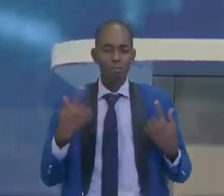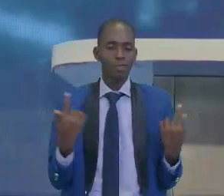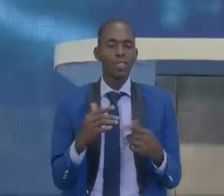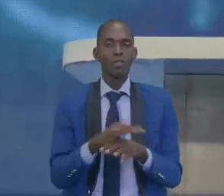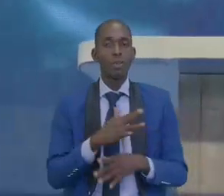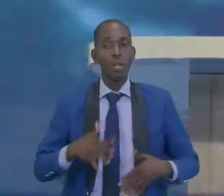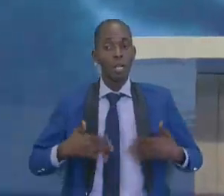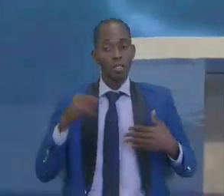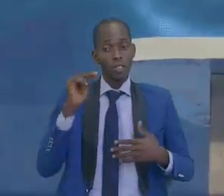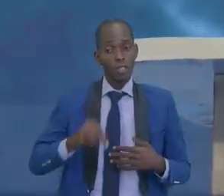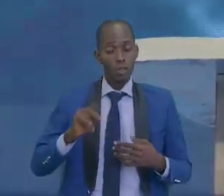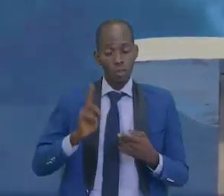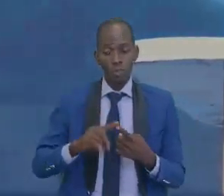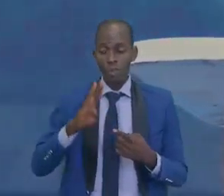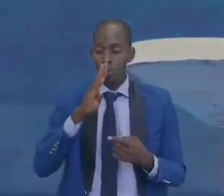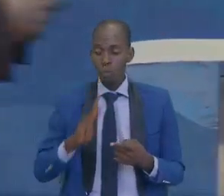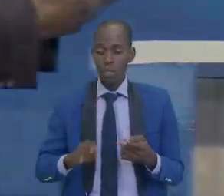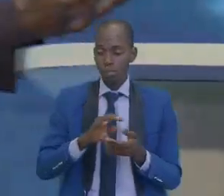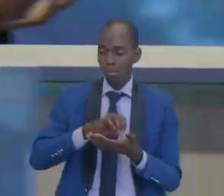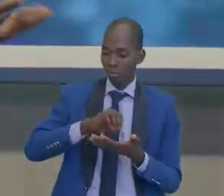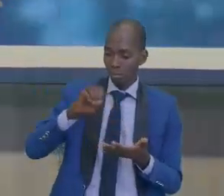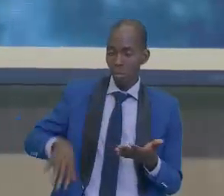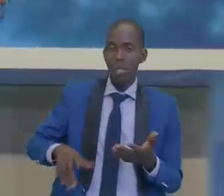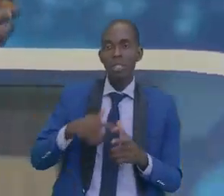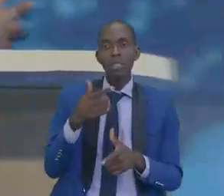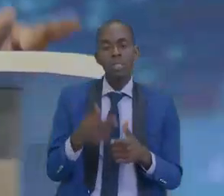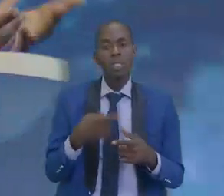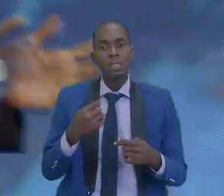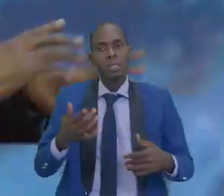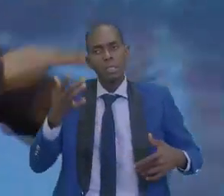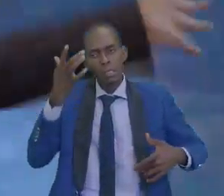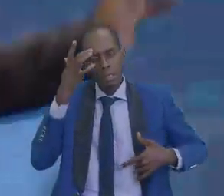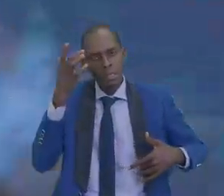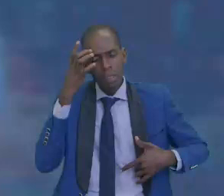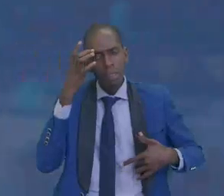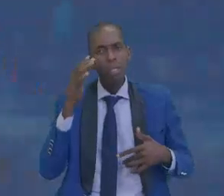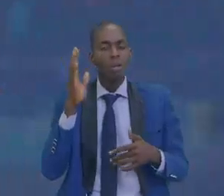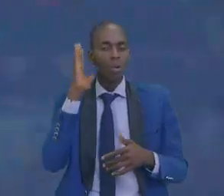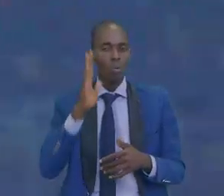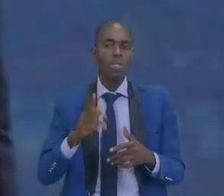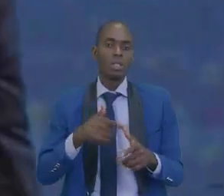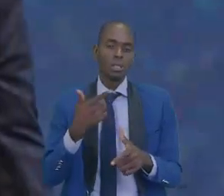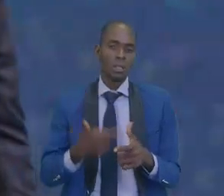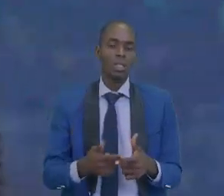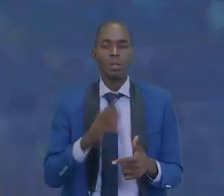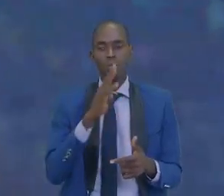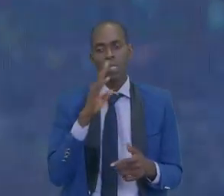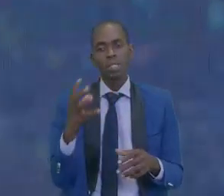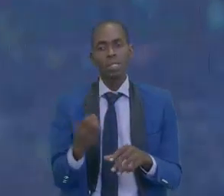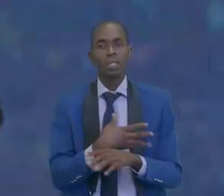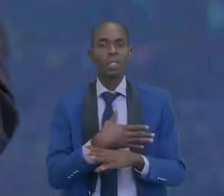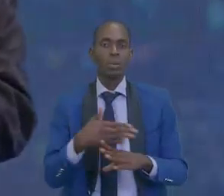be dealt with, and then the sickness, the disease will be taken away.